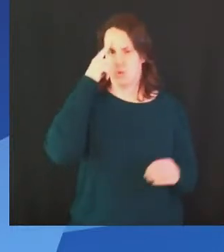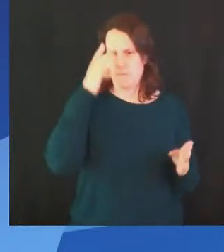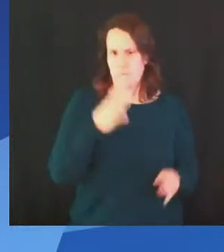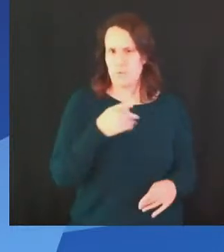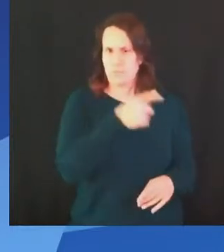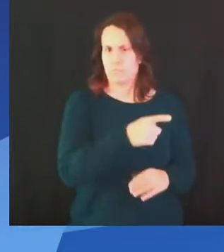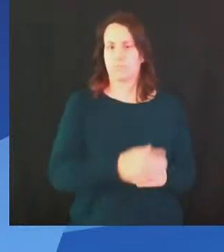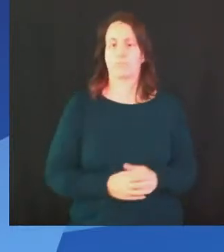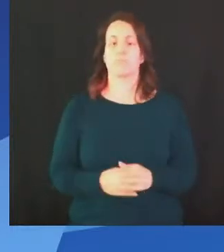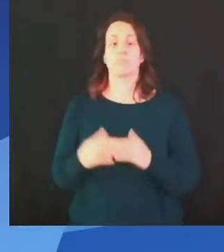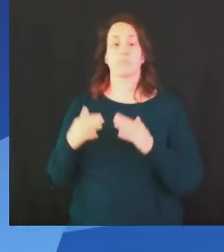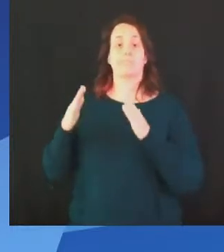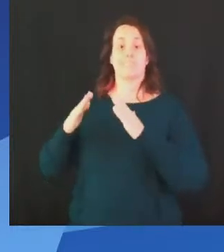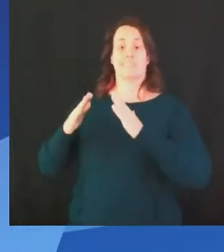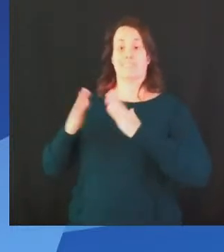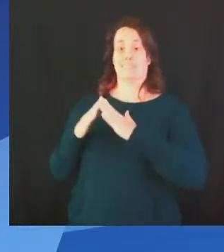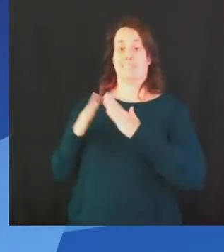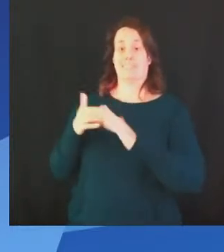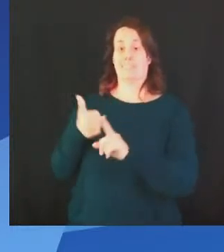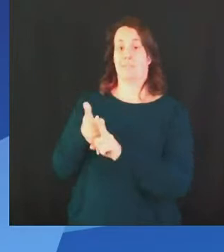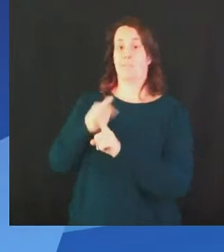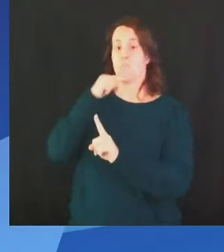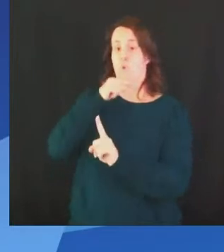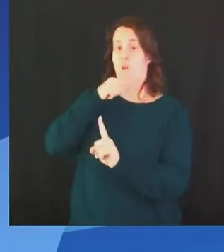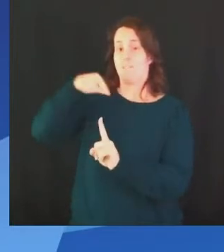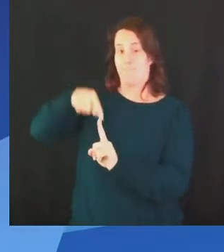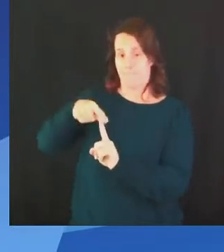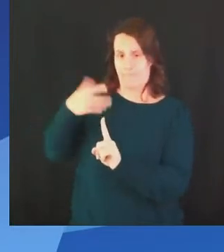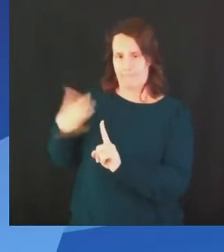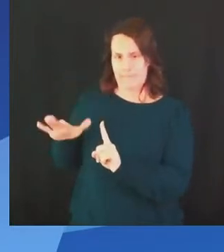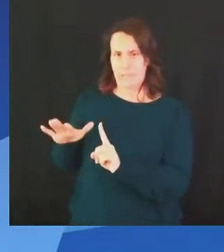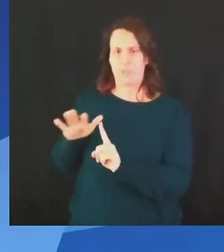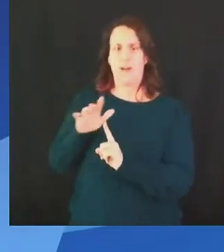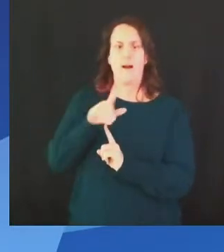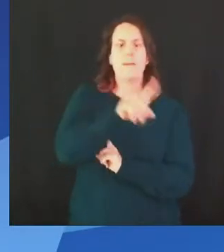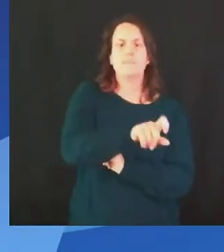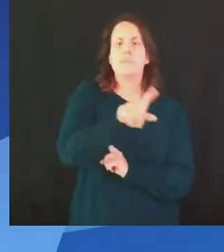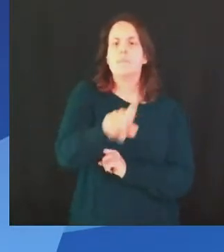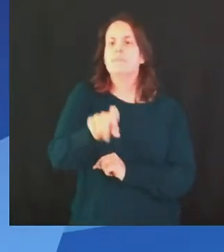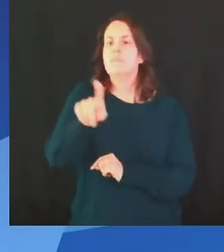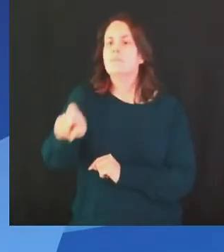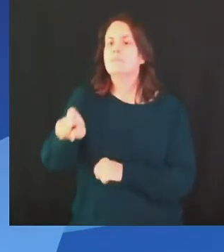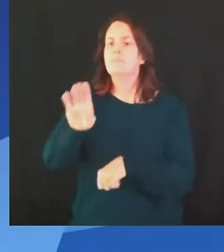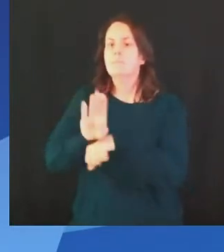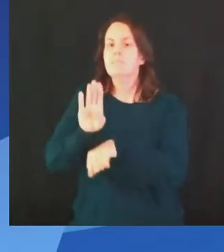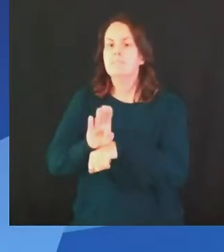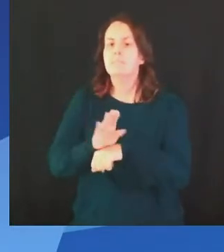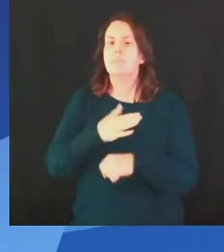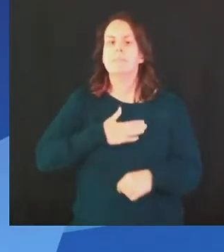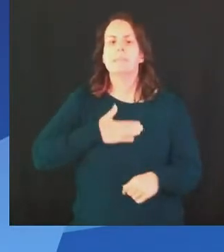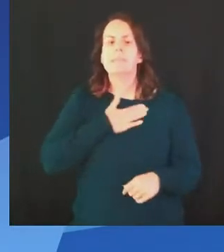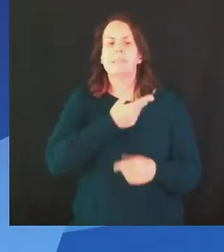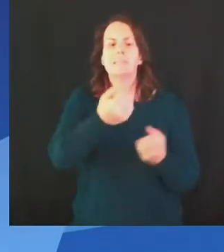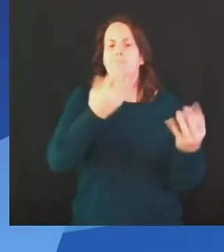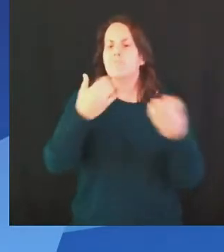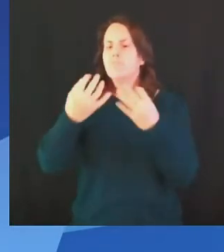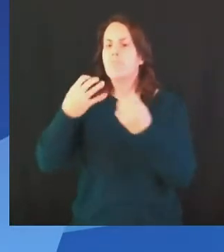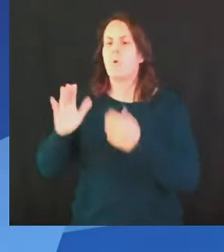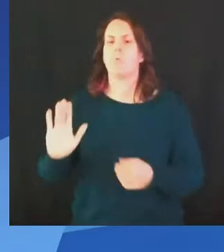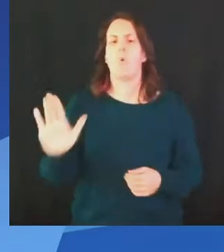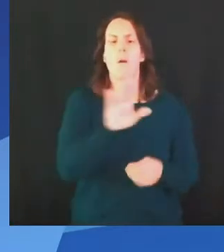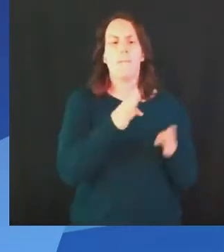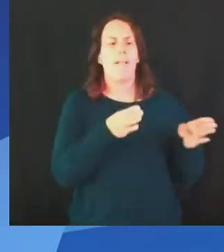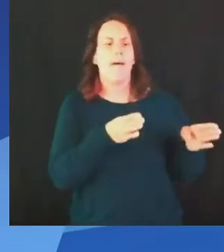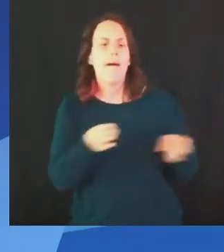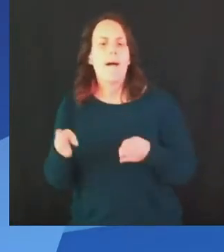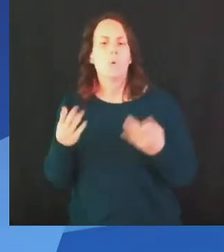safety plan, and if it is approved, they're allowed to operate at 100% capacity, and so far over 300 small